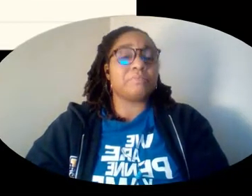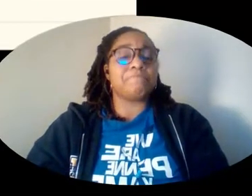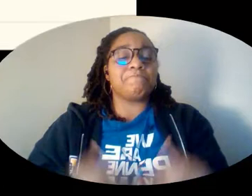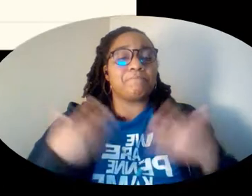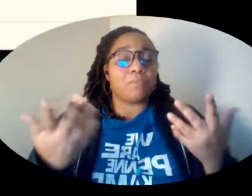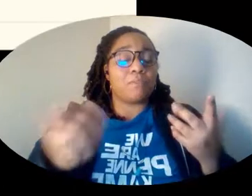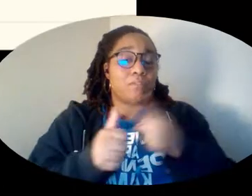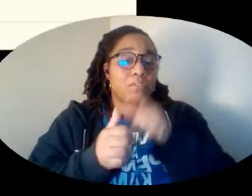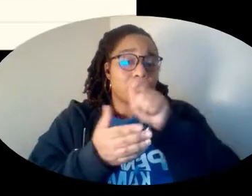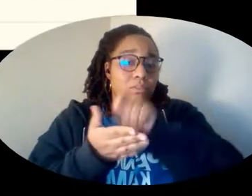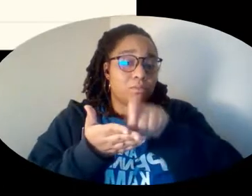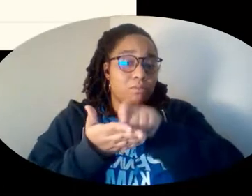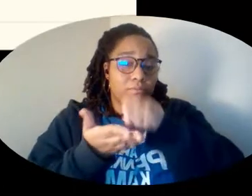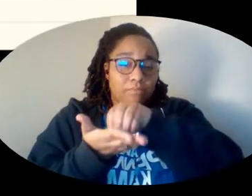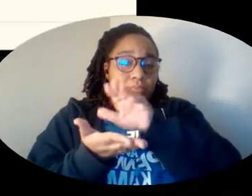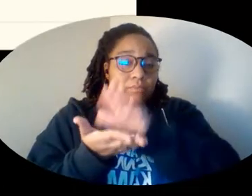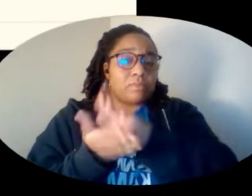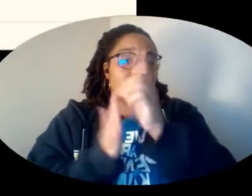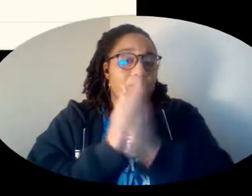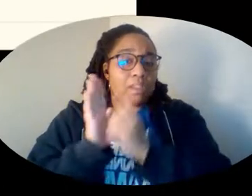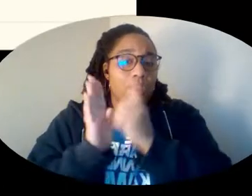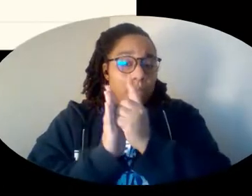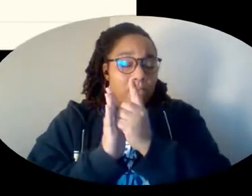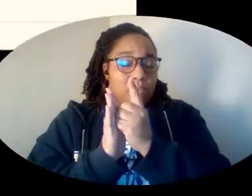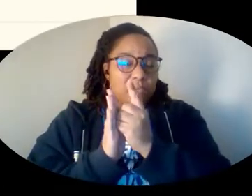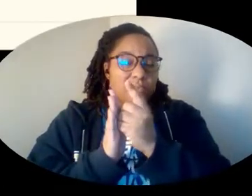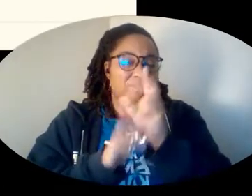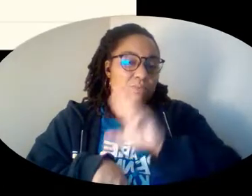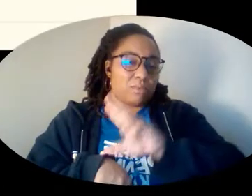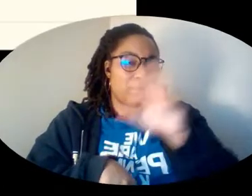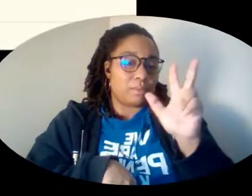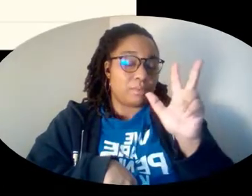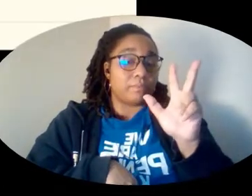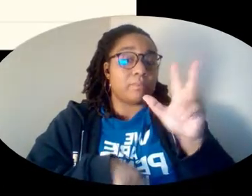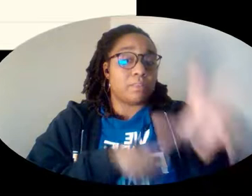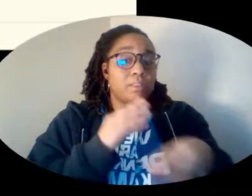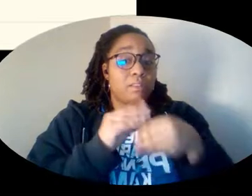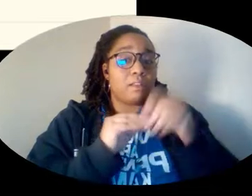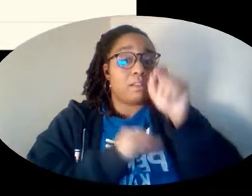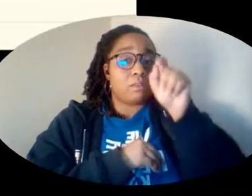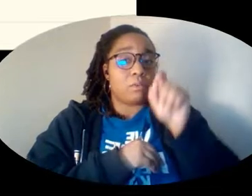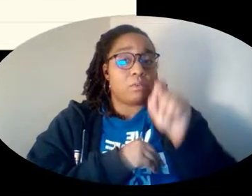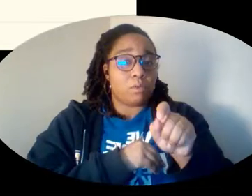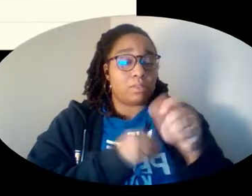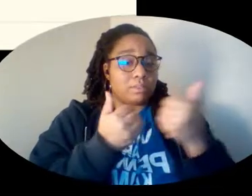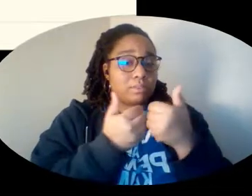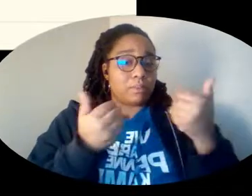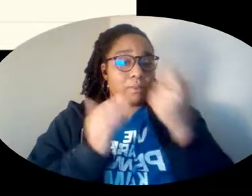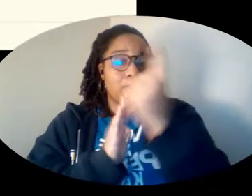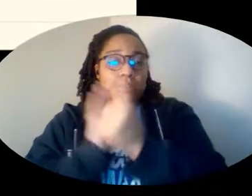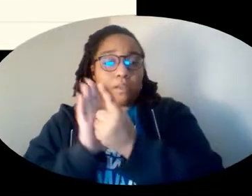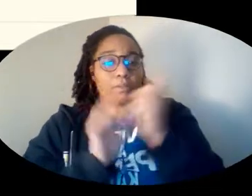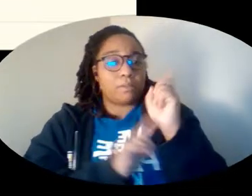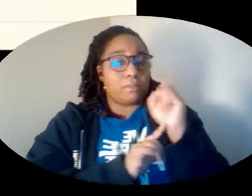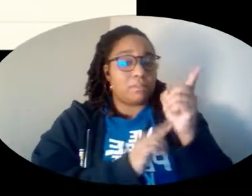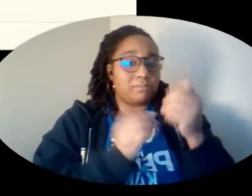Well, first I write the hour, so that's 3. Then I add a colon to separate the hours